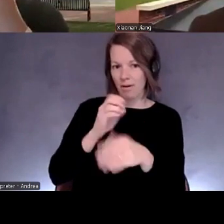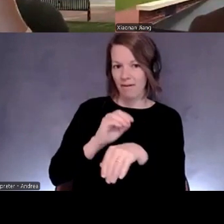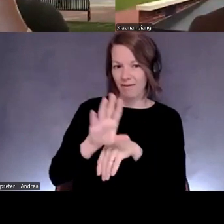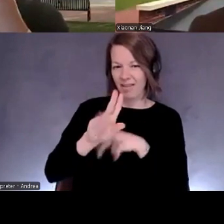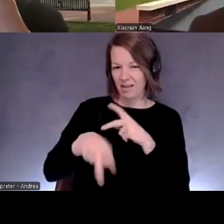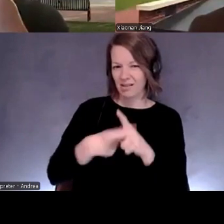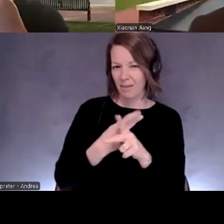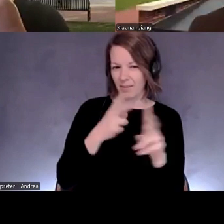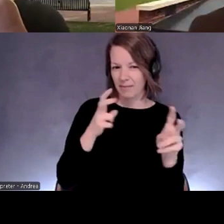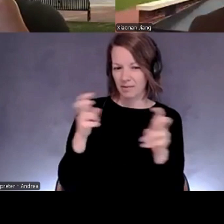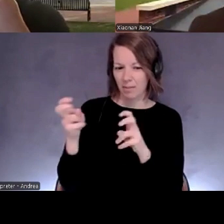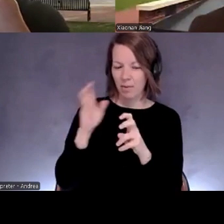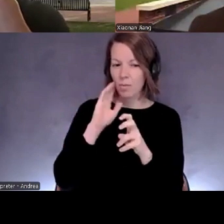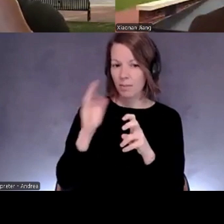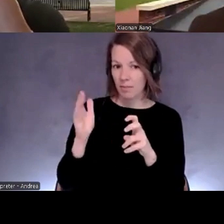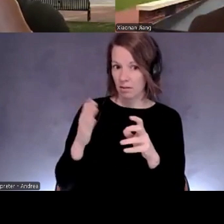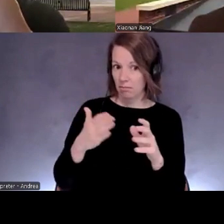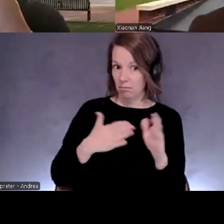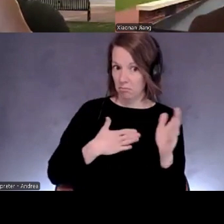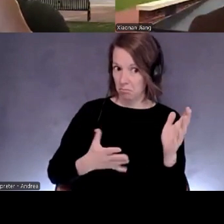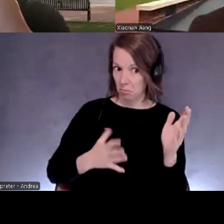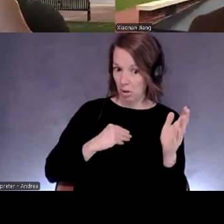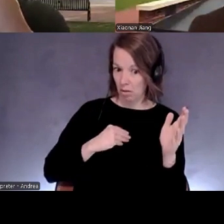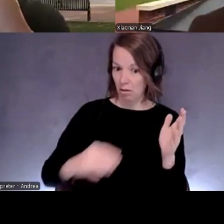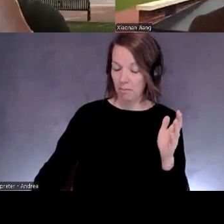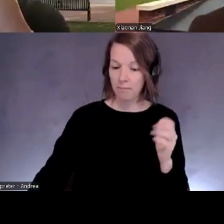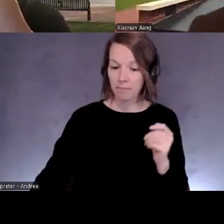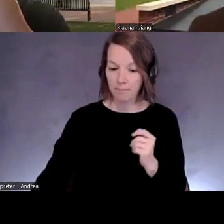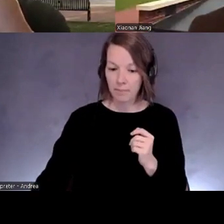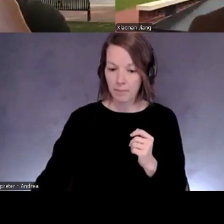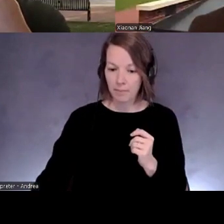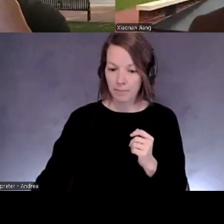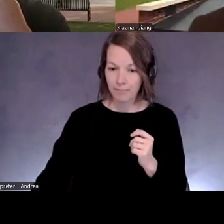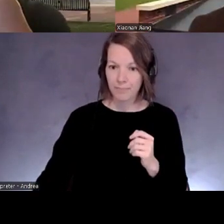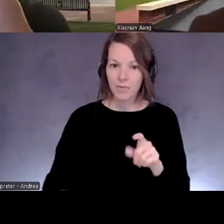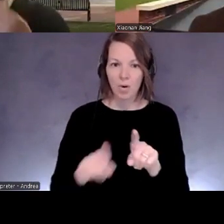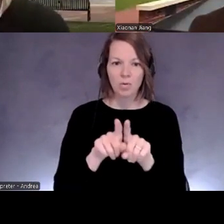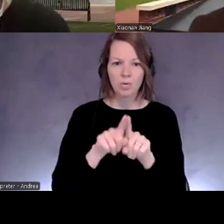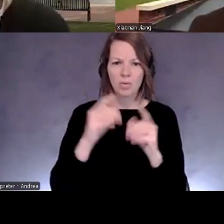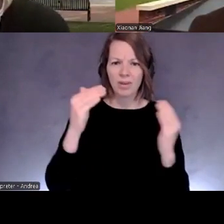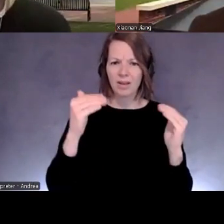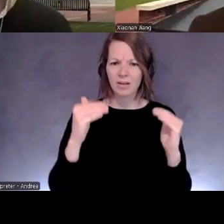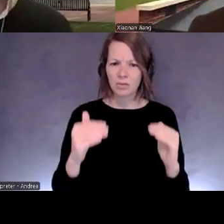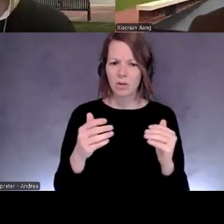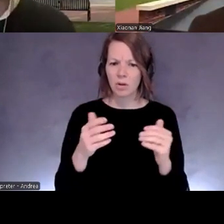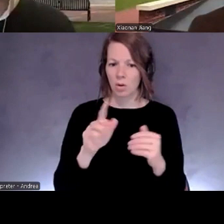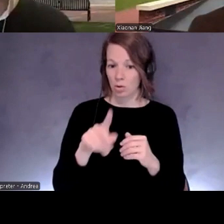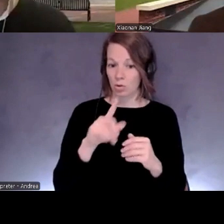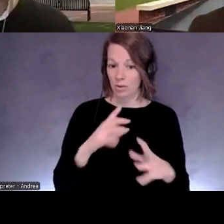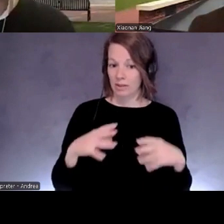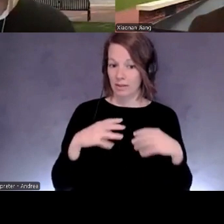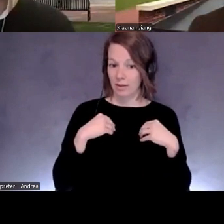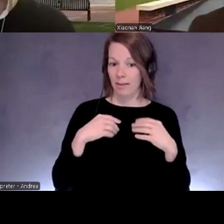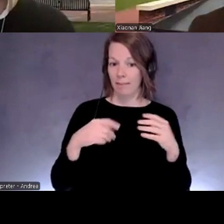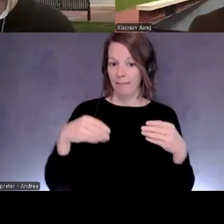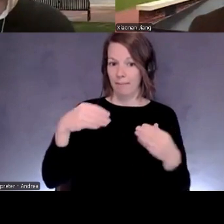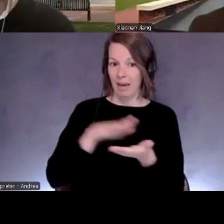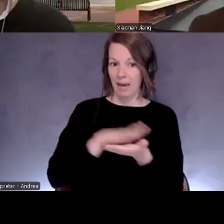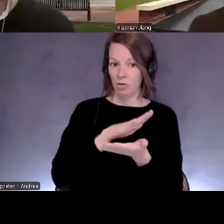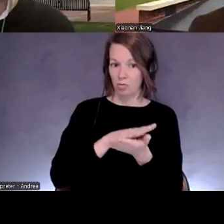of topic will be welcome. Is it correct? And also the next one is that would you accept manuscript that